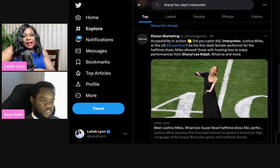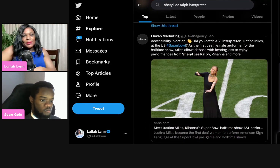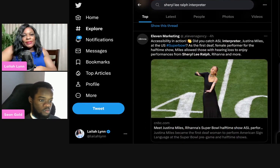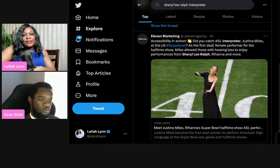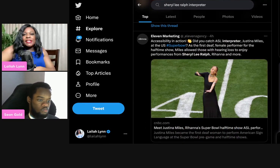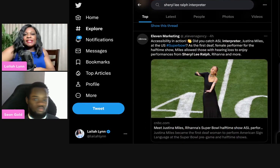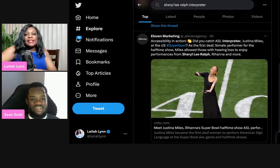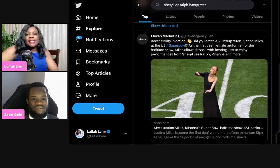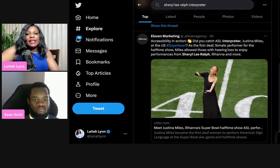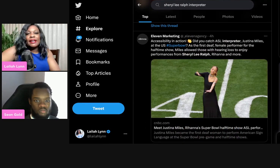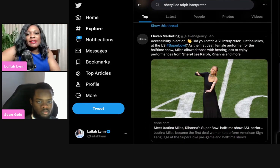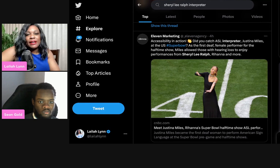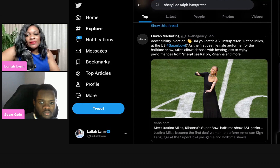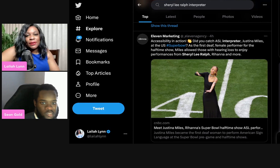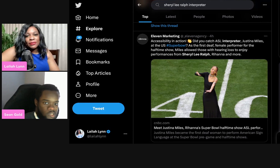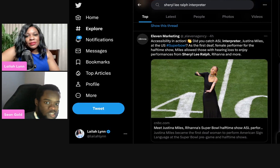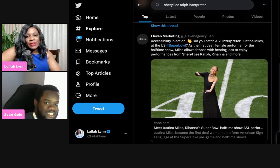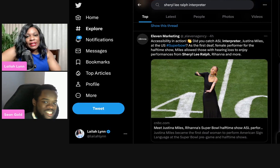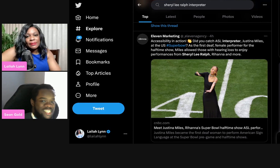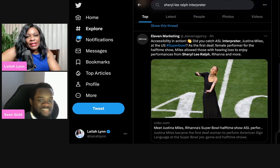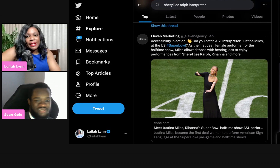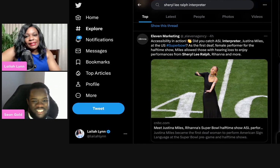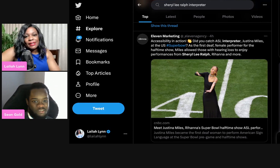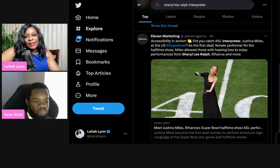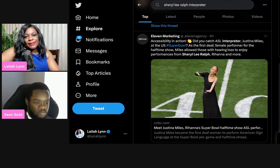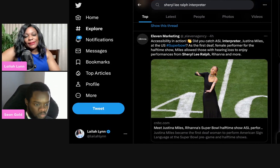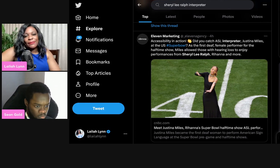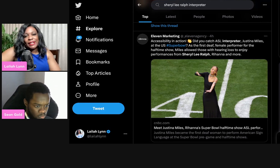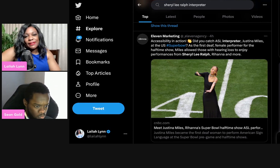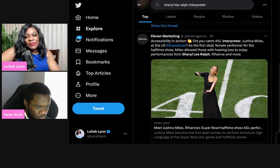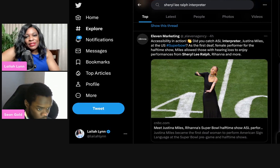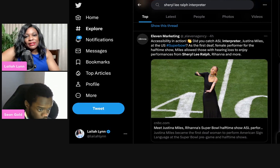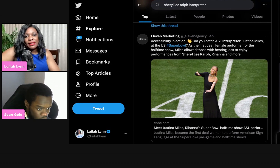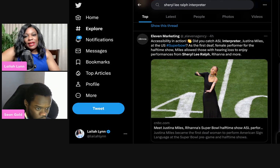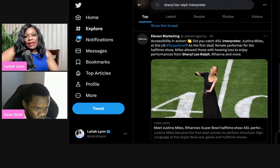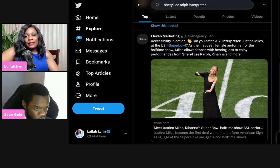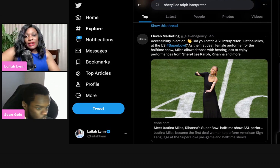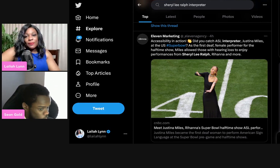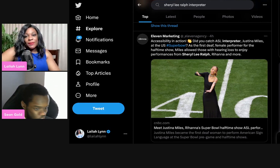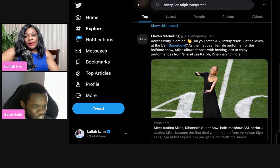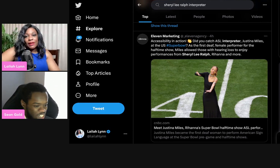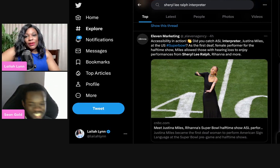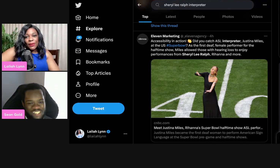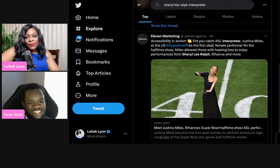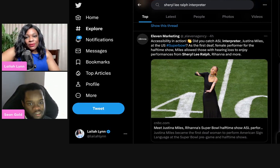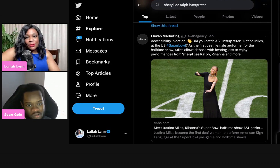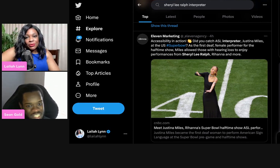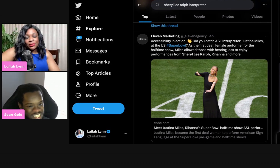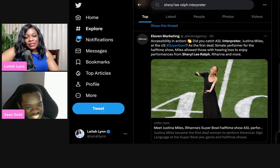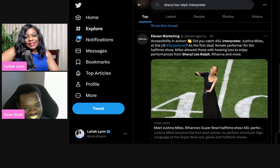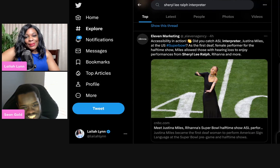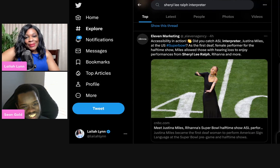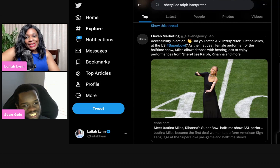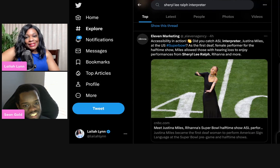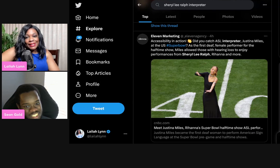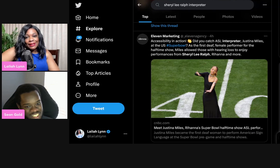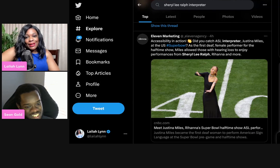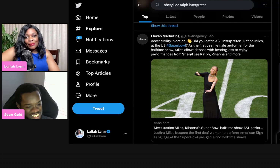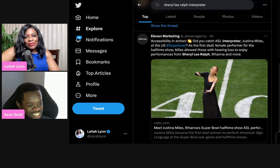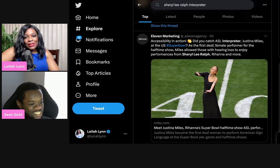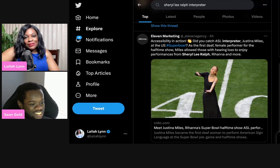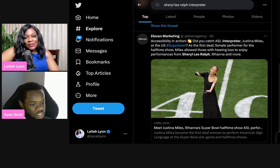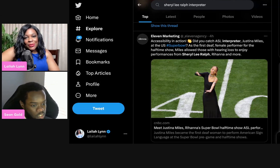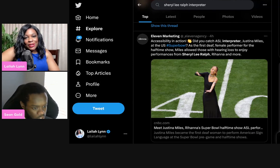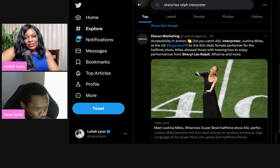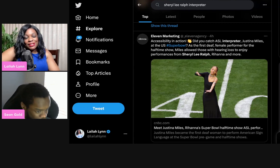had the opportunity to take a deaf culture class my last semester of my associates. Deaf people have their own culture. It's amazing.